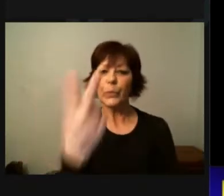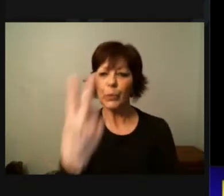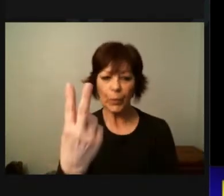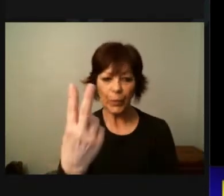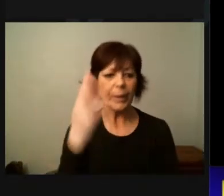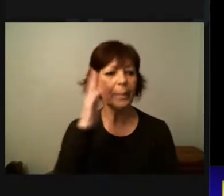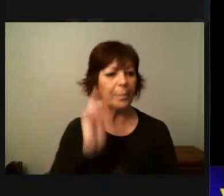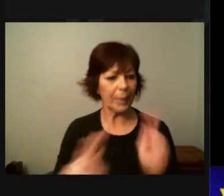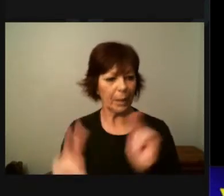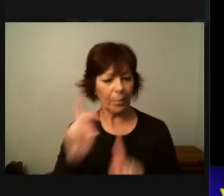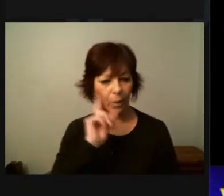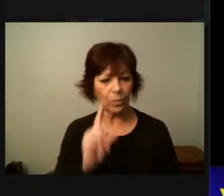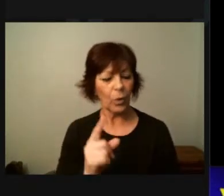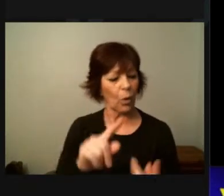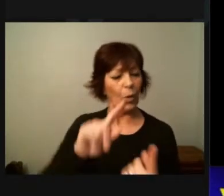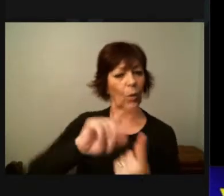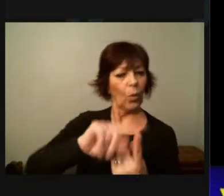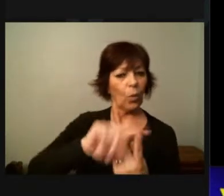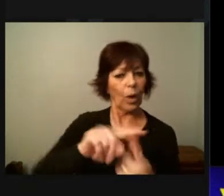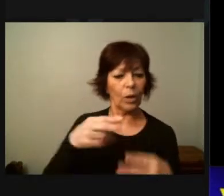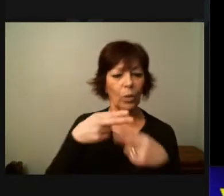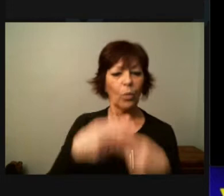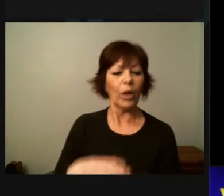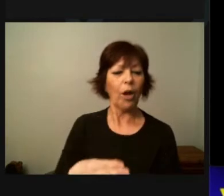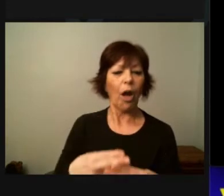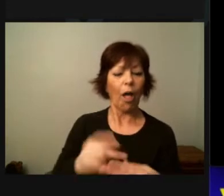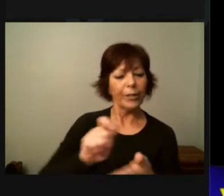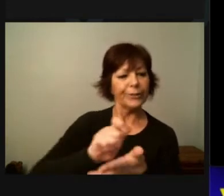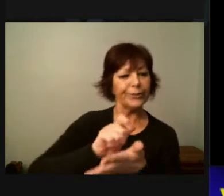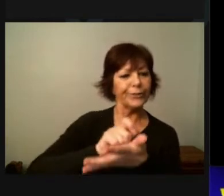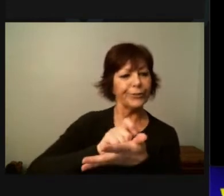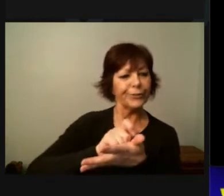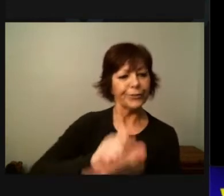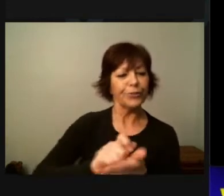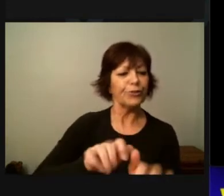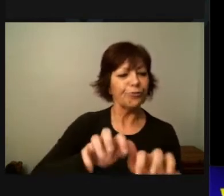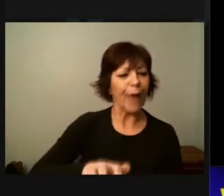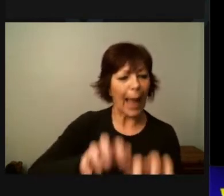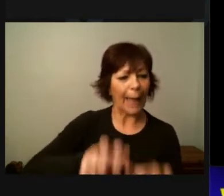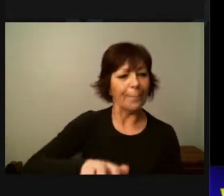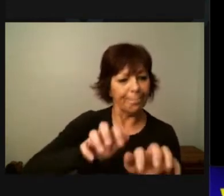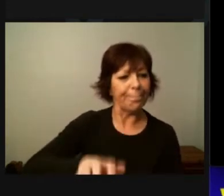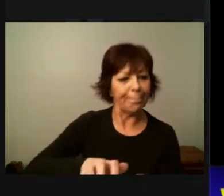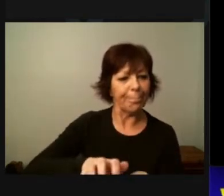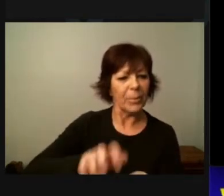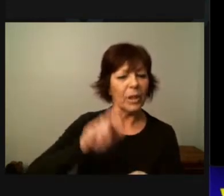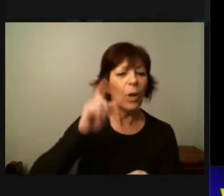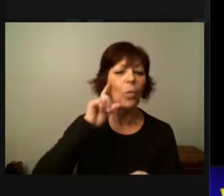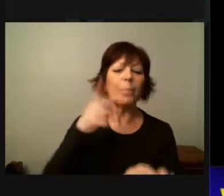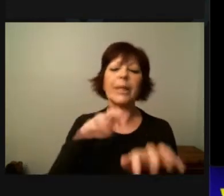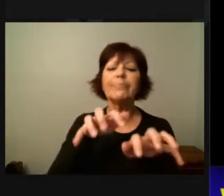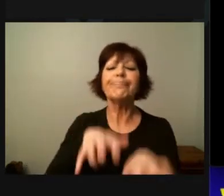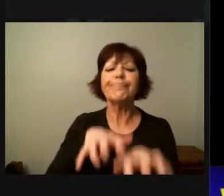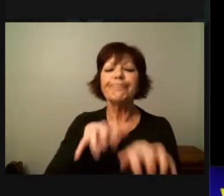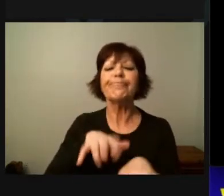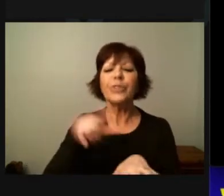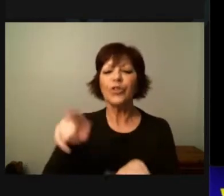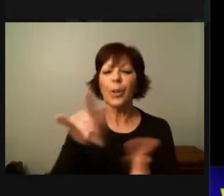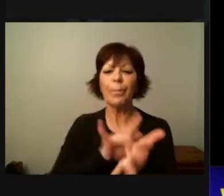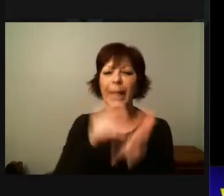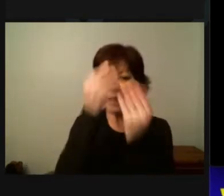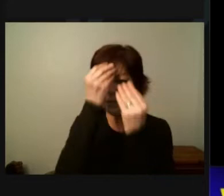table. One person that we call the scribe will be entering your medical information and